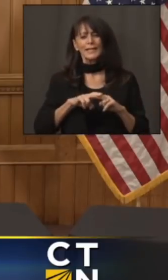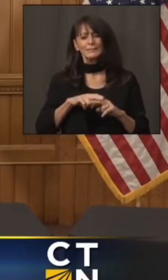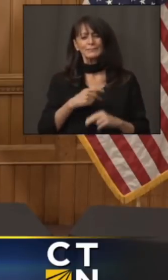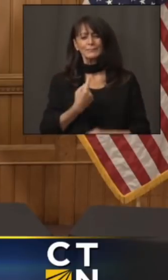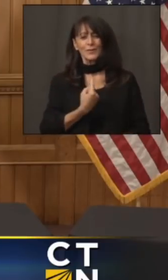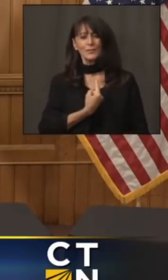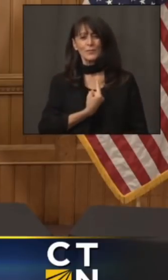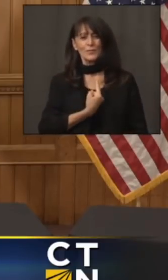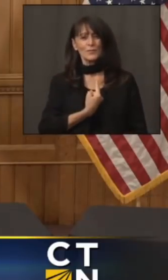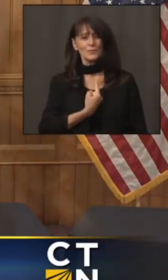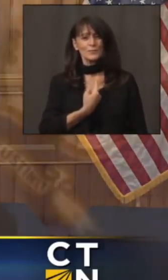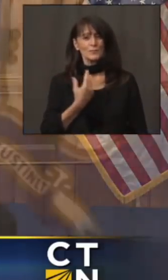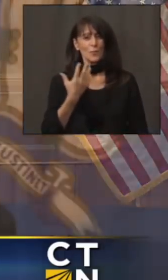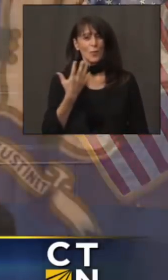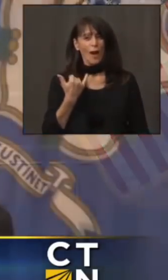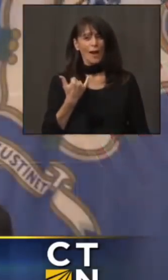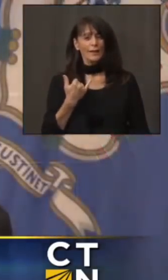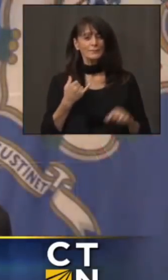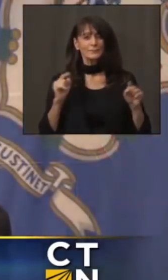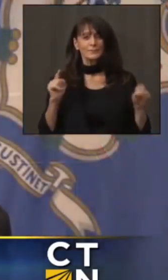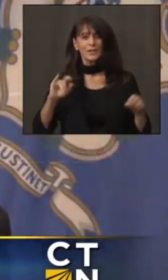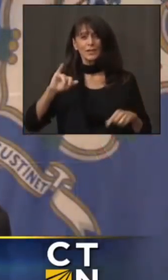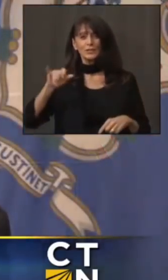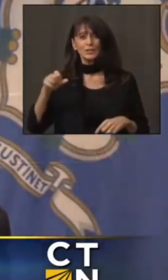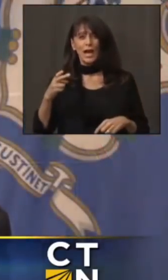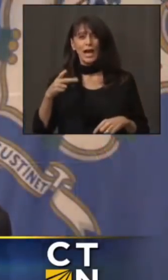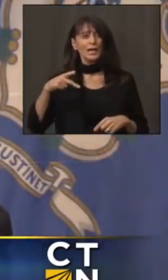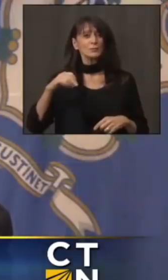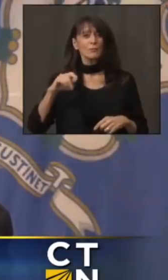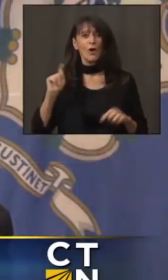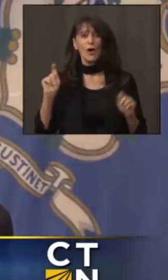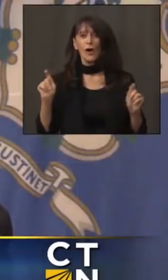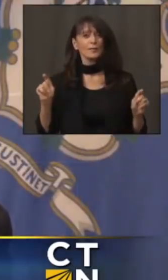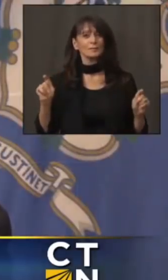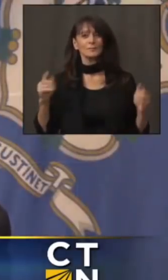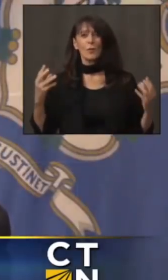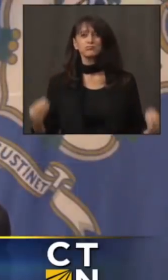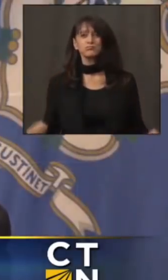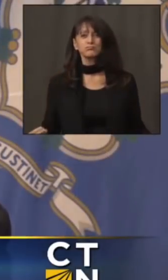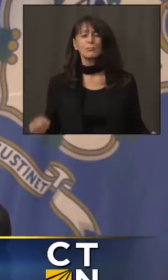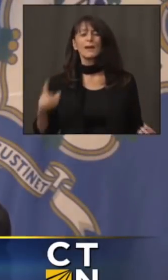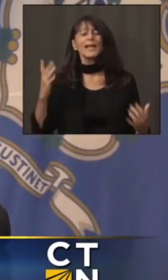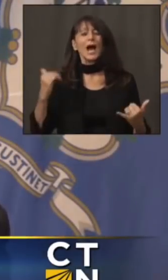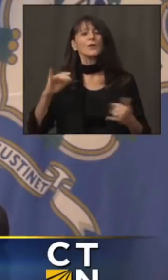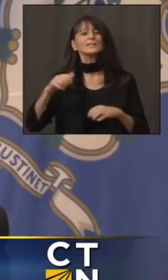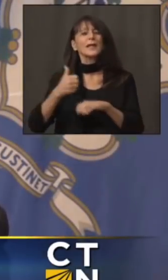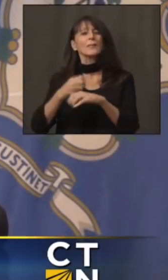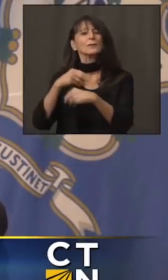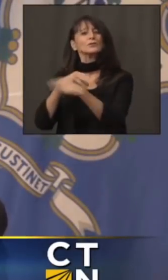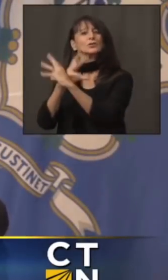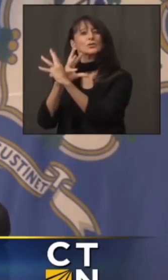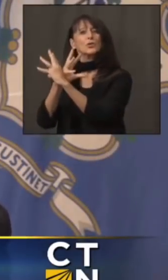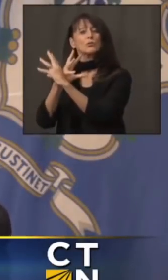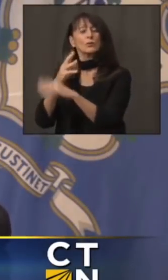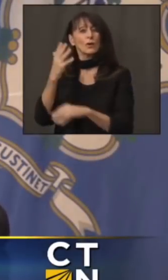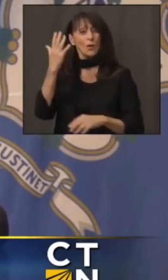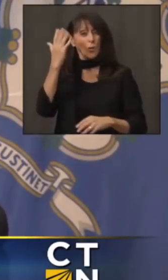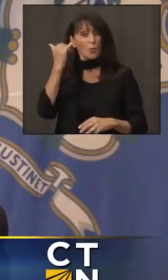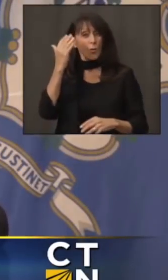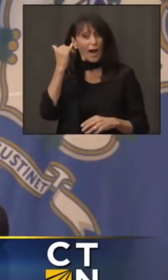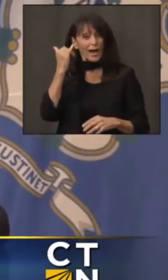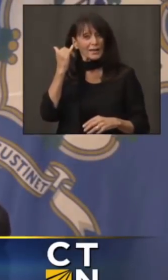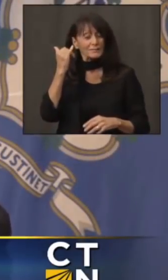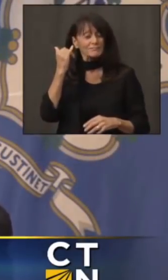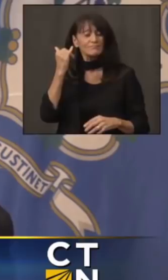notice. Josh and Paul are both available, via Zoom. The reason for that, I think, is